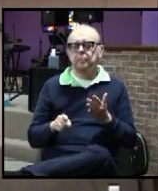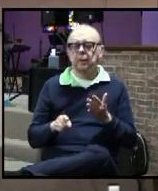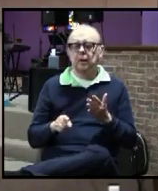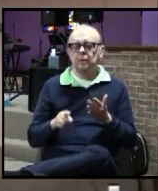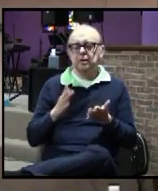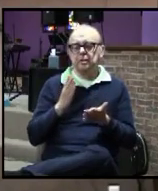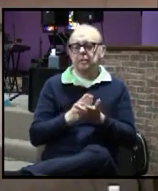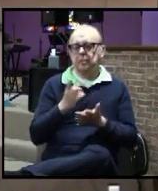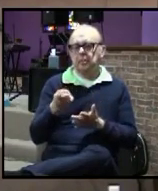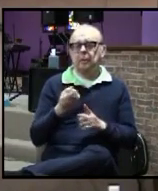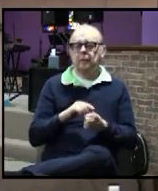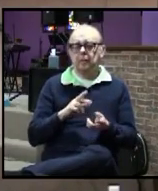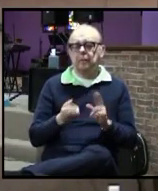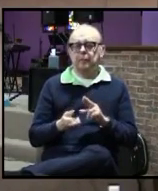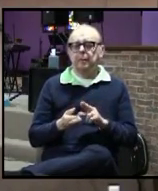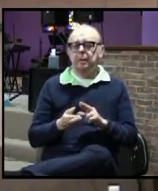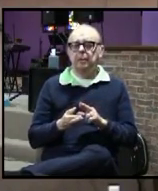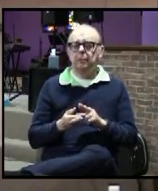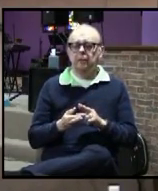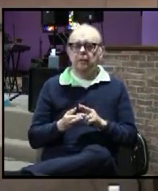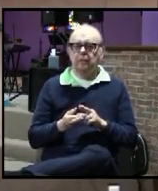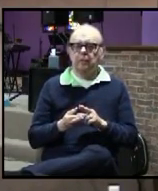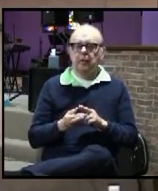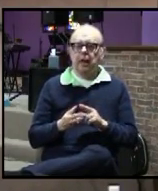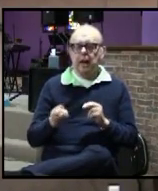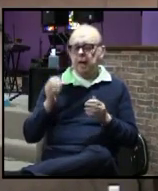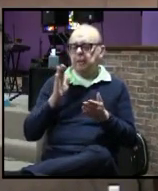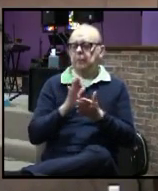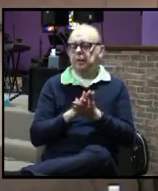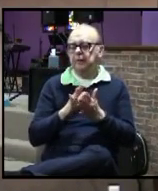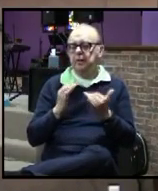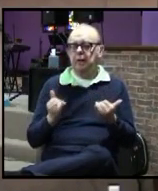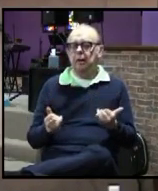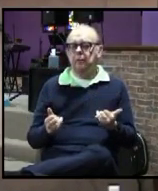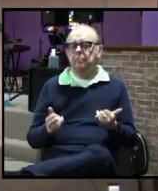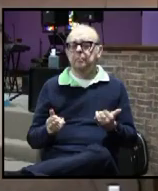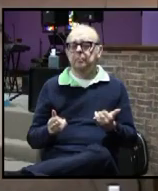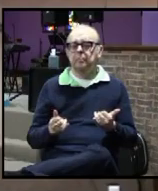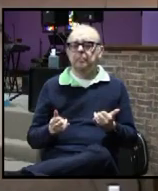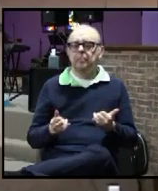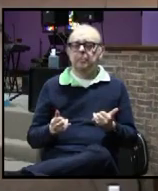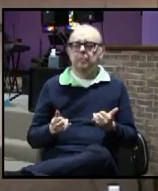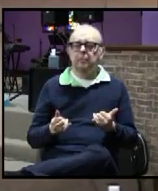What prevents you from repenting and believing today?